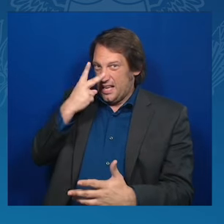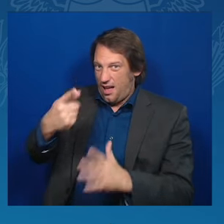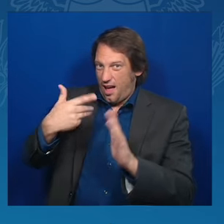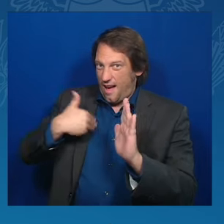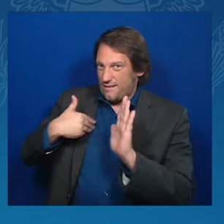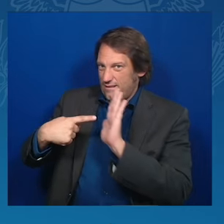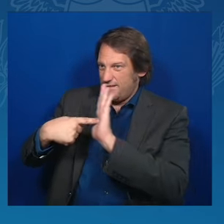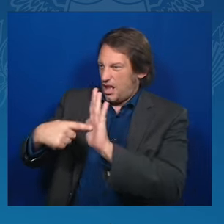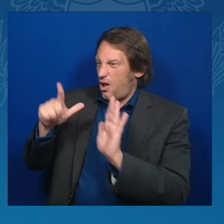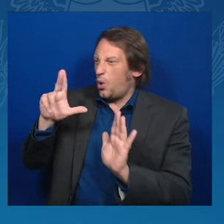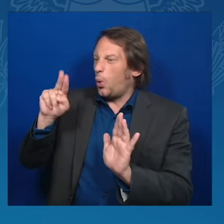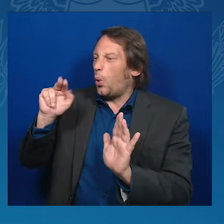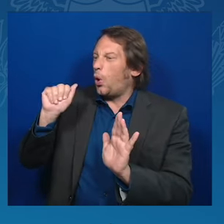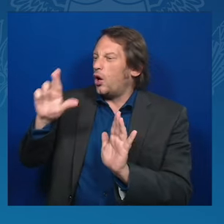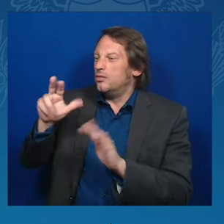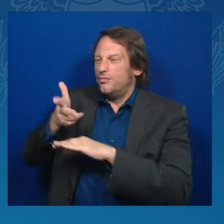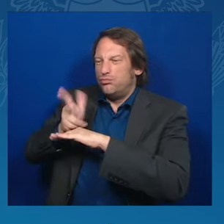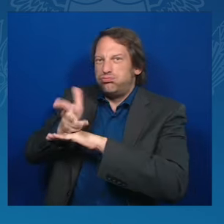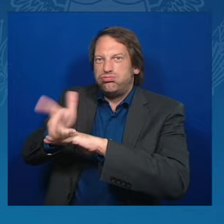glass.